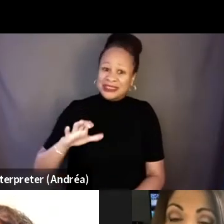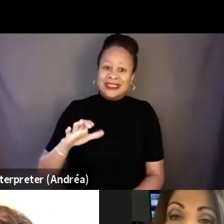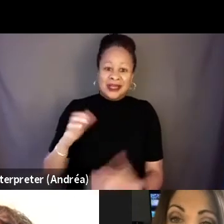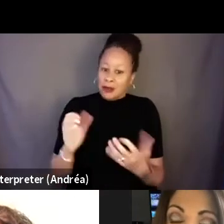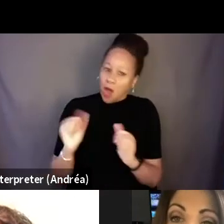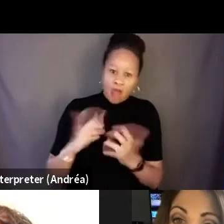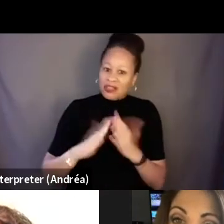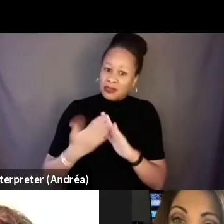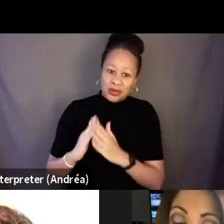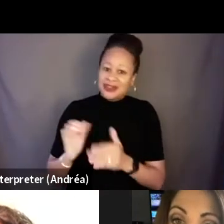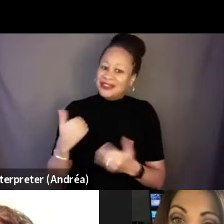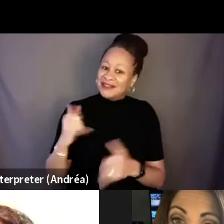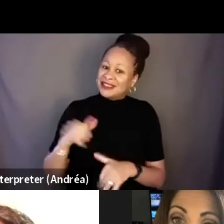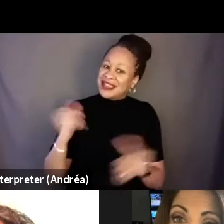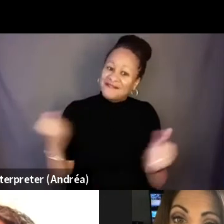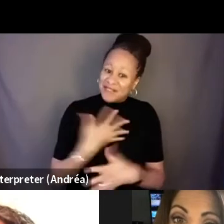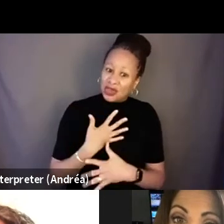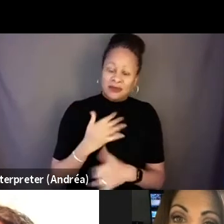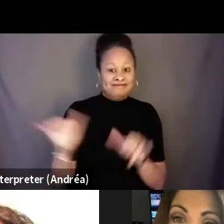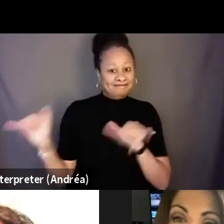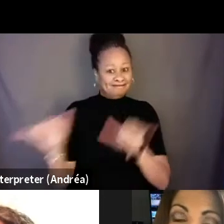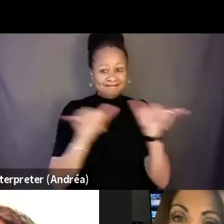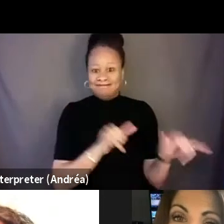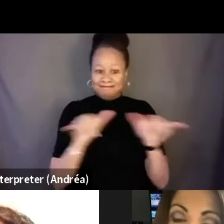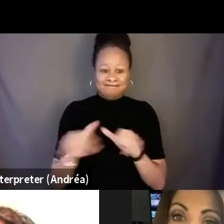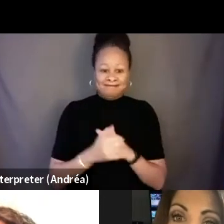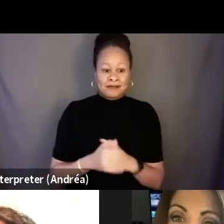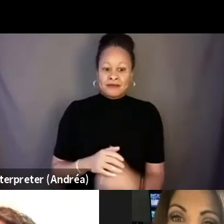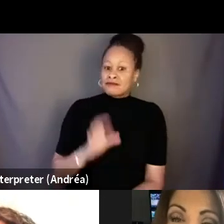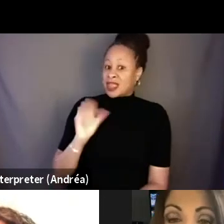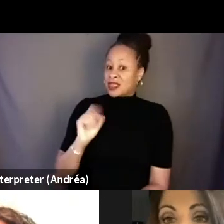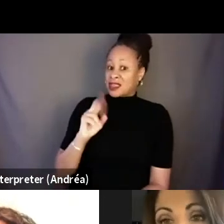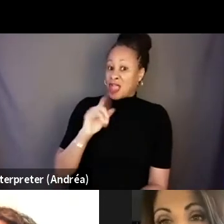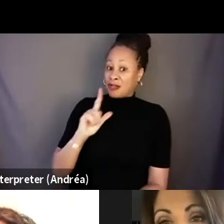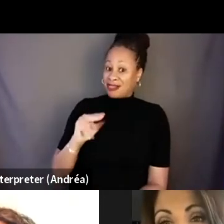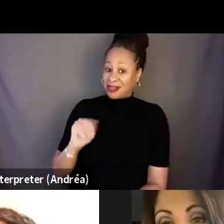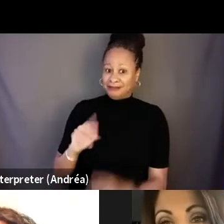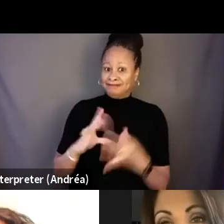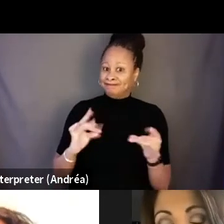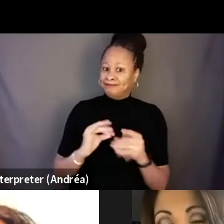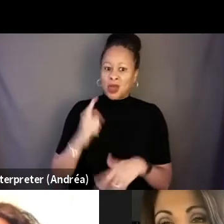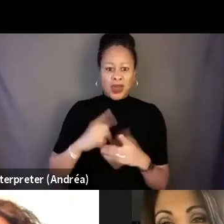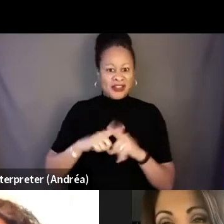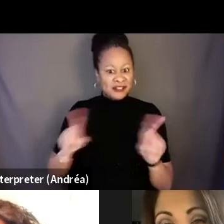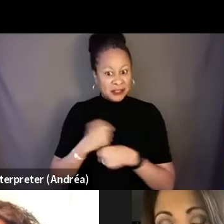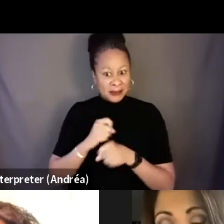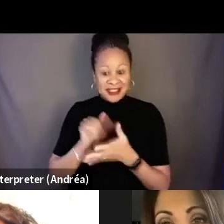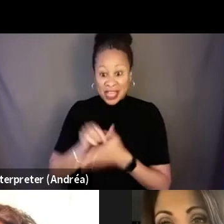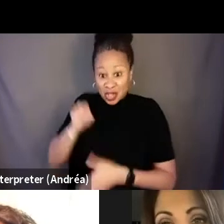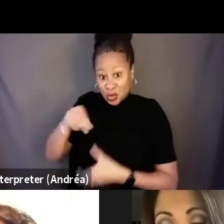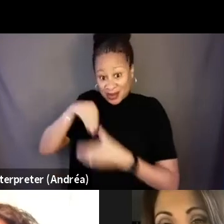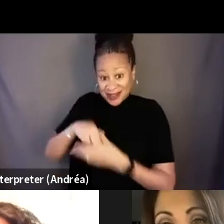have in common. But what a difference it makes that you are in that